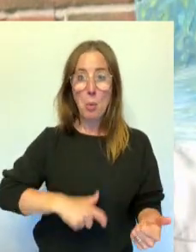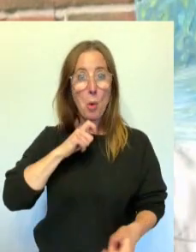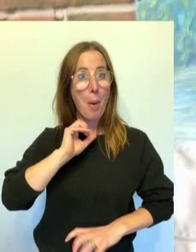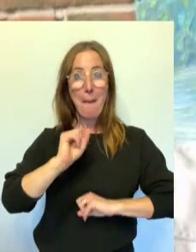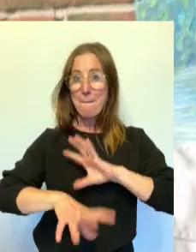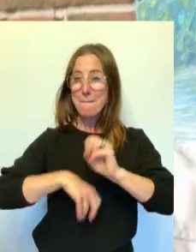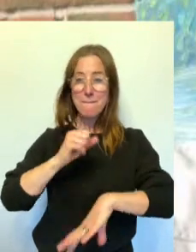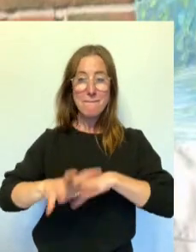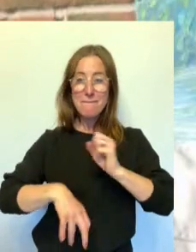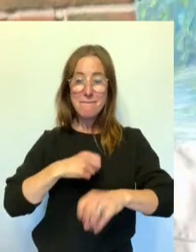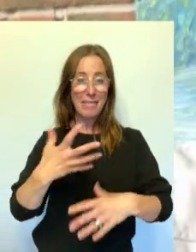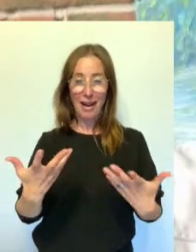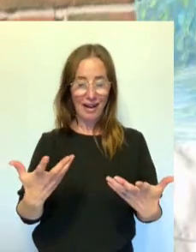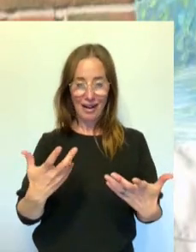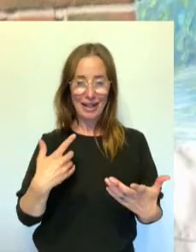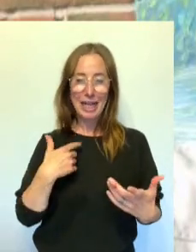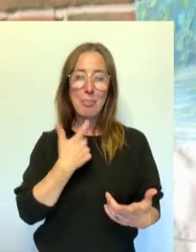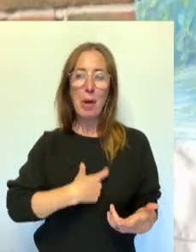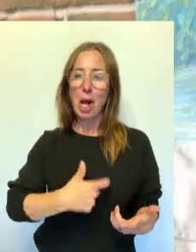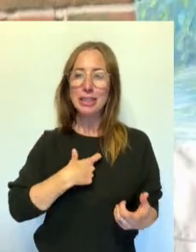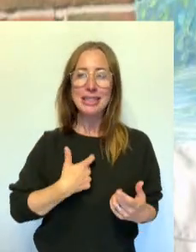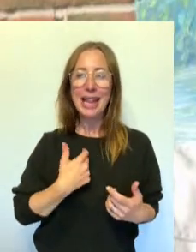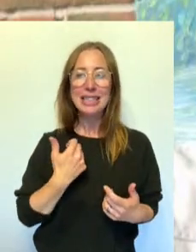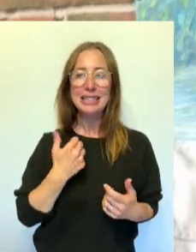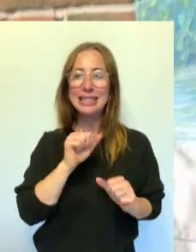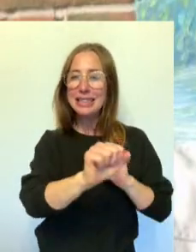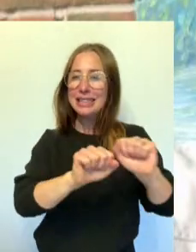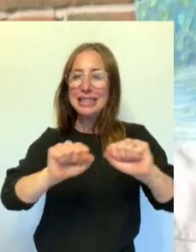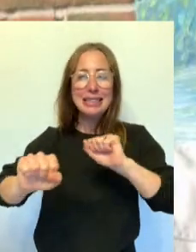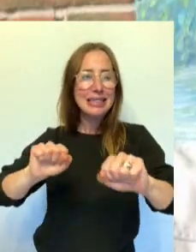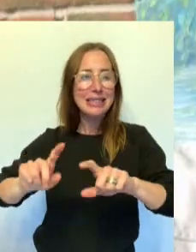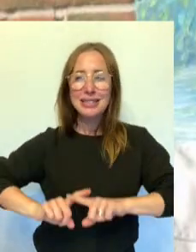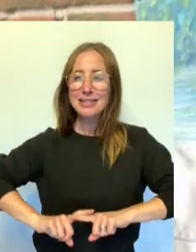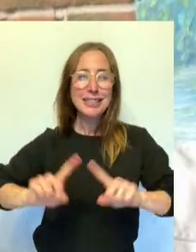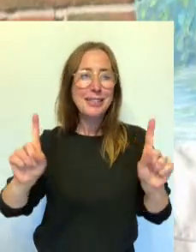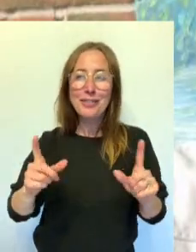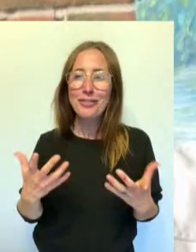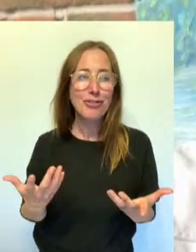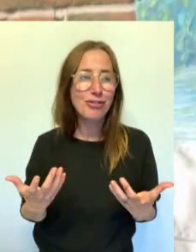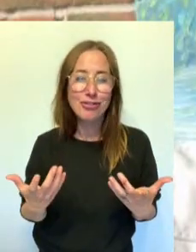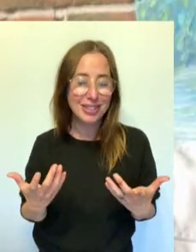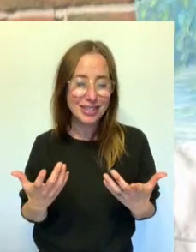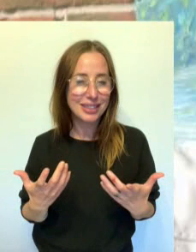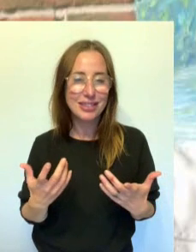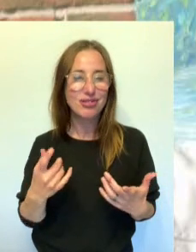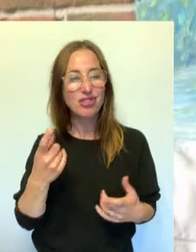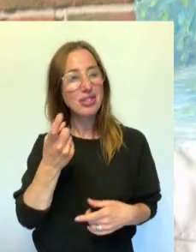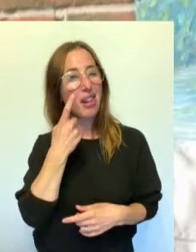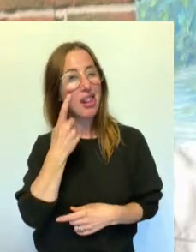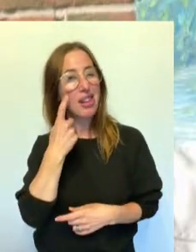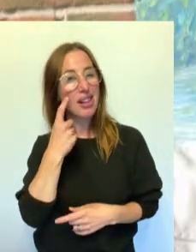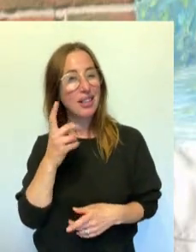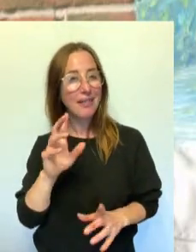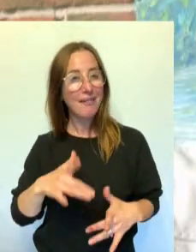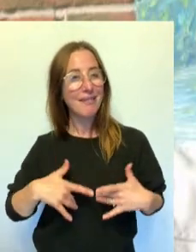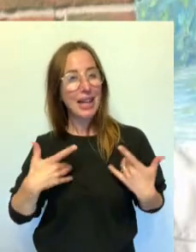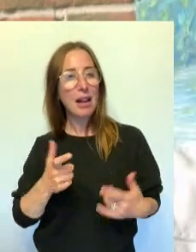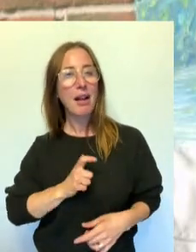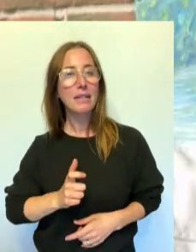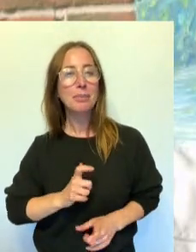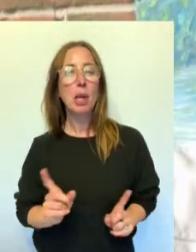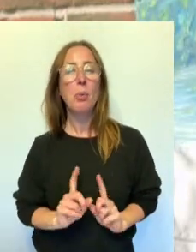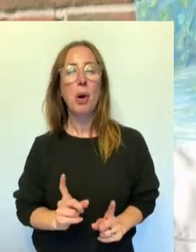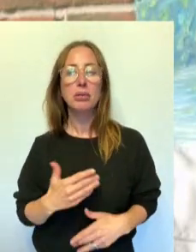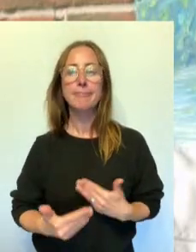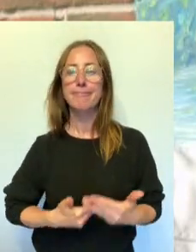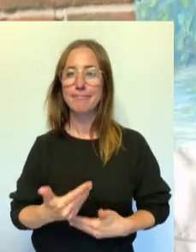bit, I don't know, nerve-wracking to join a new group where you don't know people, but just take it one step at a time and do what you feel comfortable